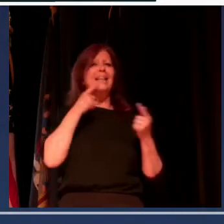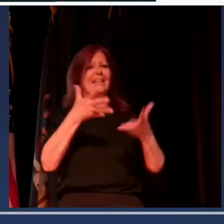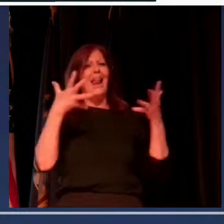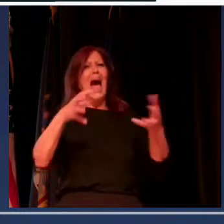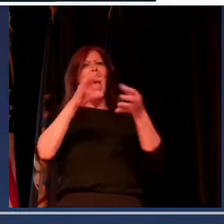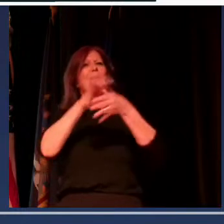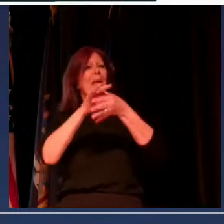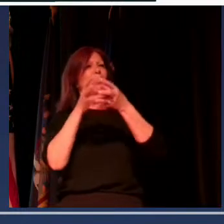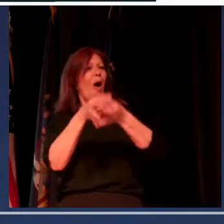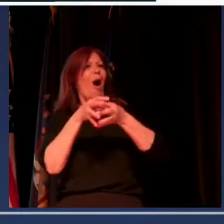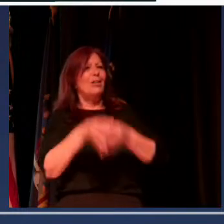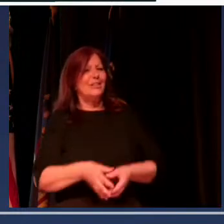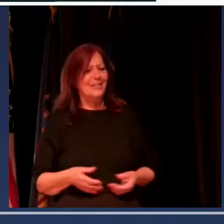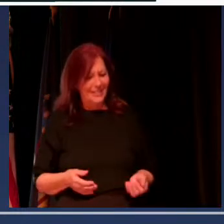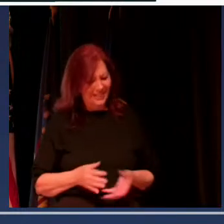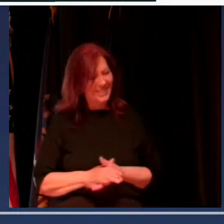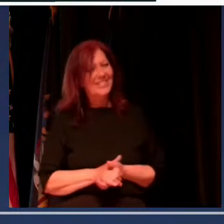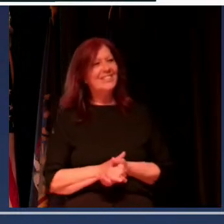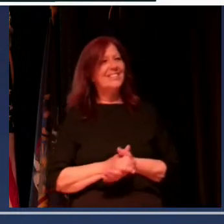meatballs.